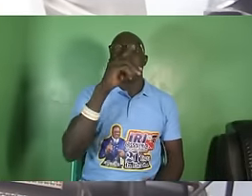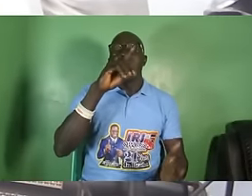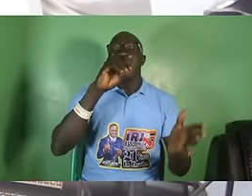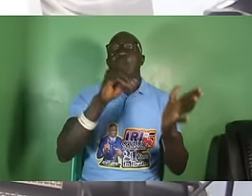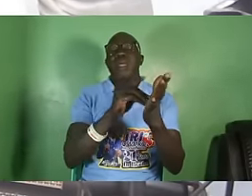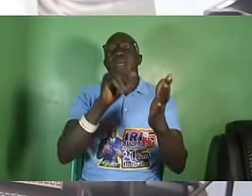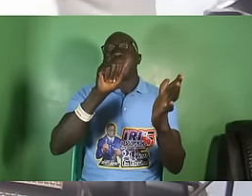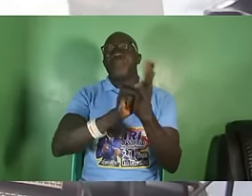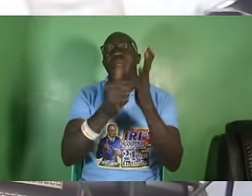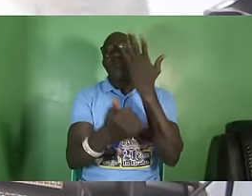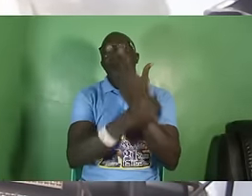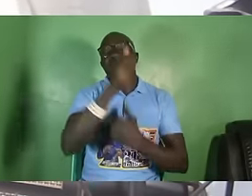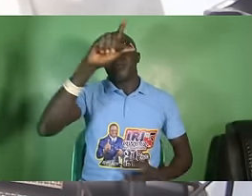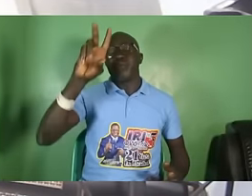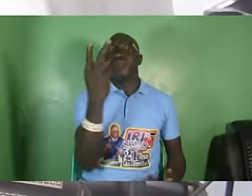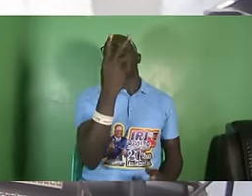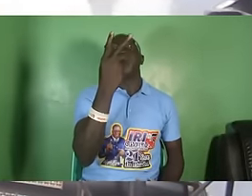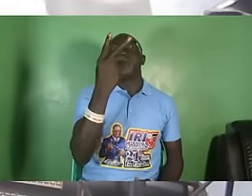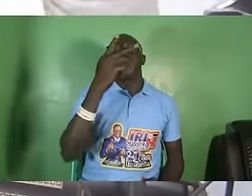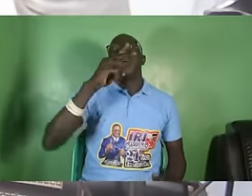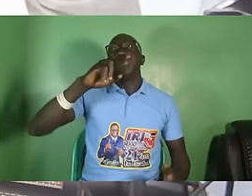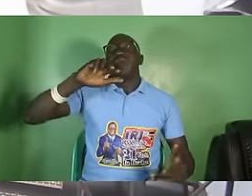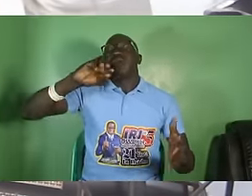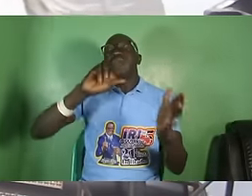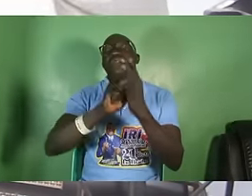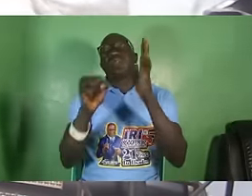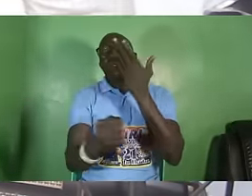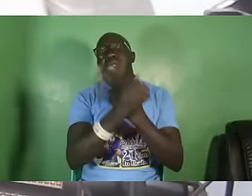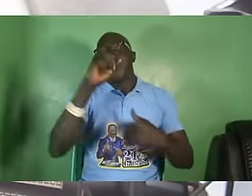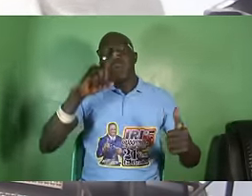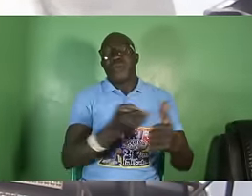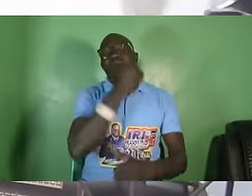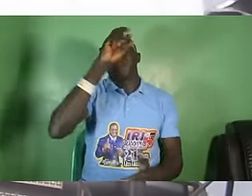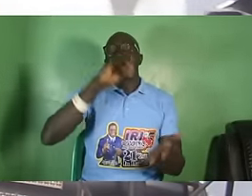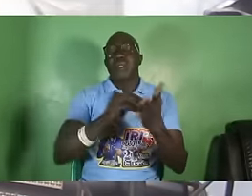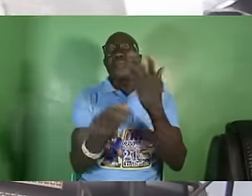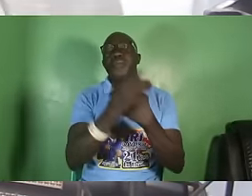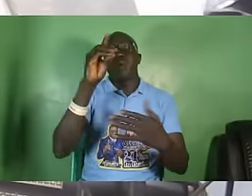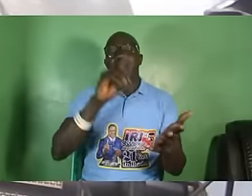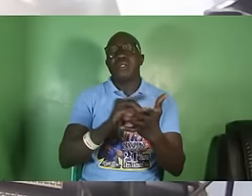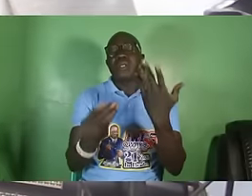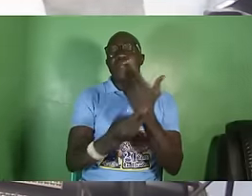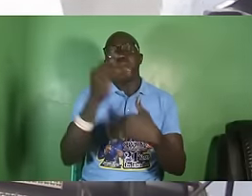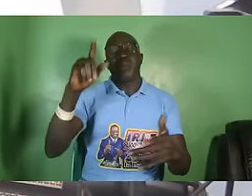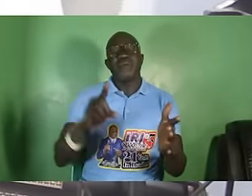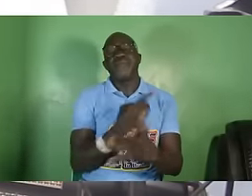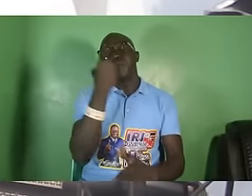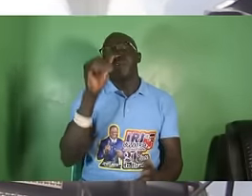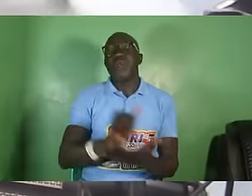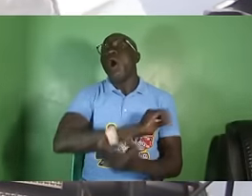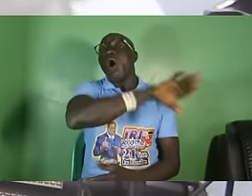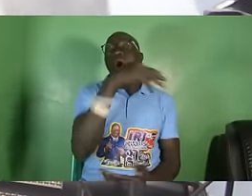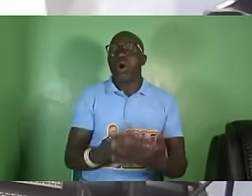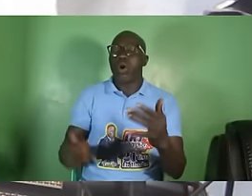Three days. They are very powerful. Number one. First day. April 1. April 4. Number 2. AKG. September 1. September 1st. Number 3. Iketa. December 1. I want to